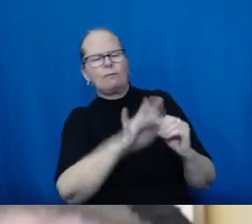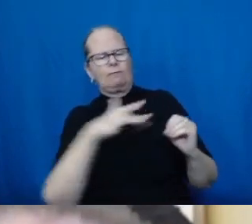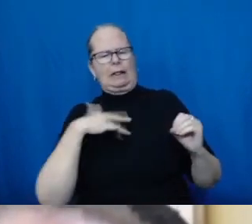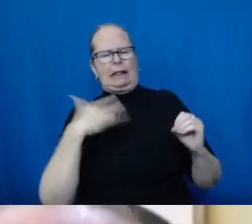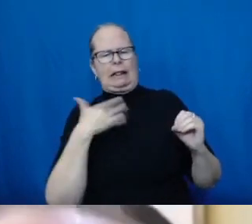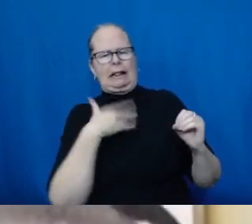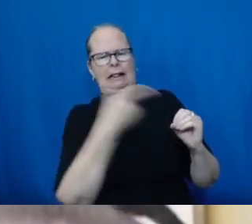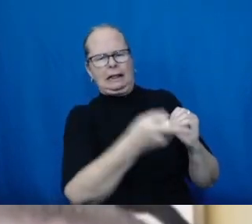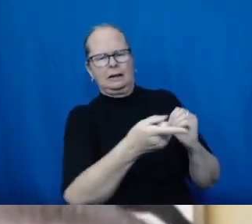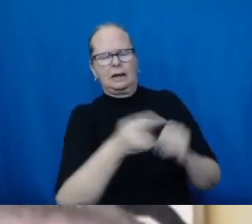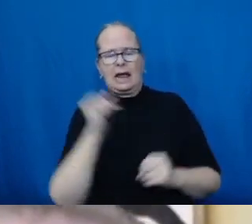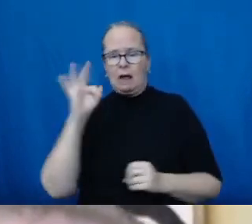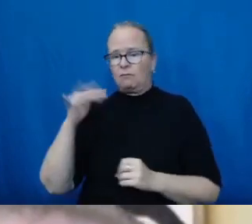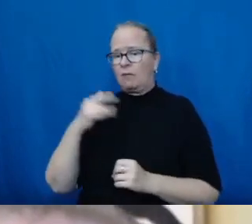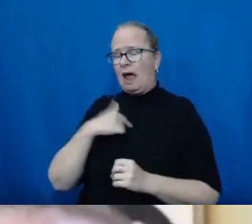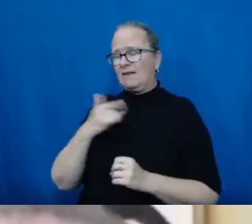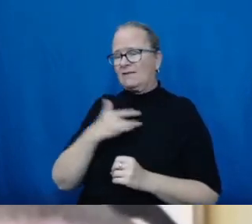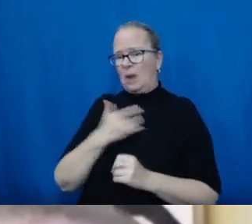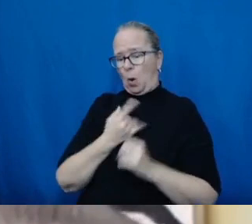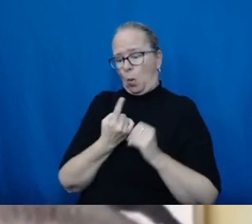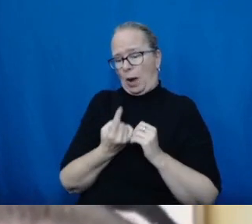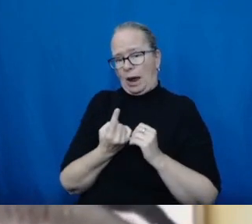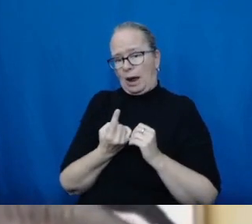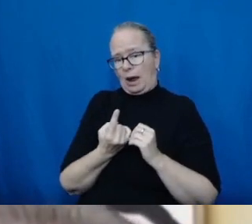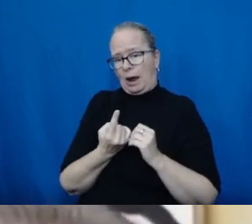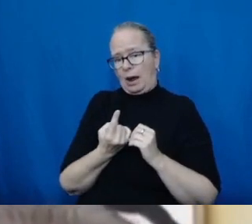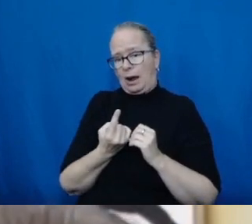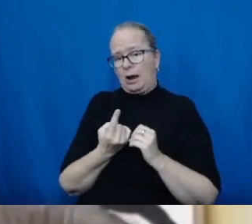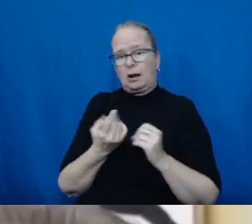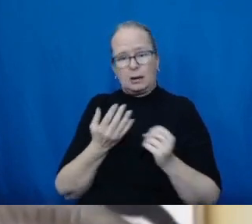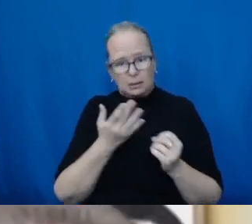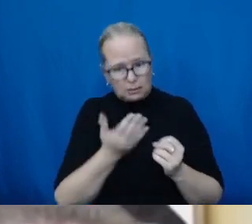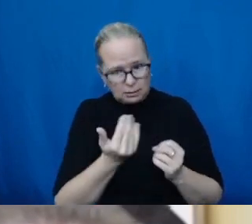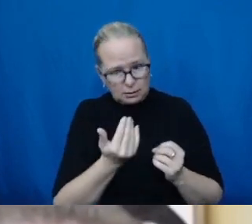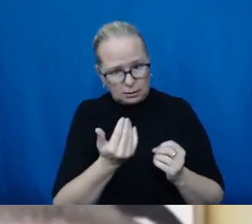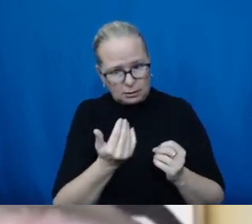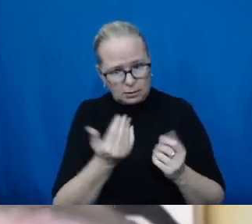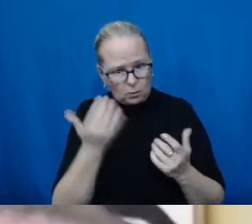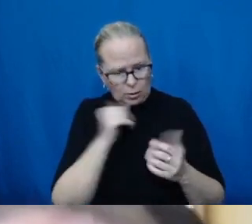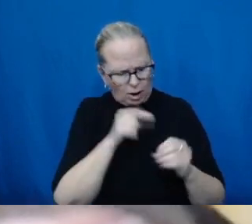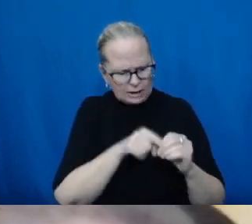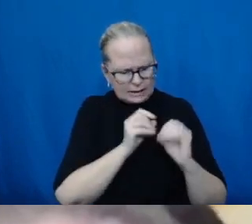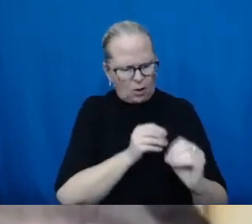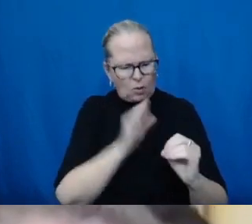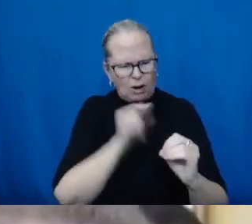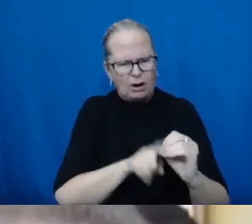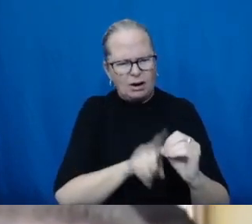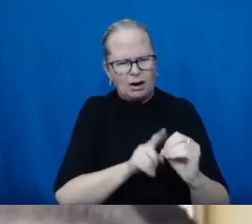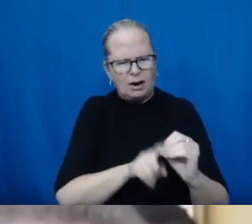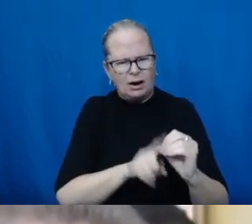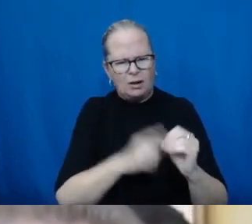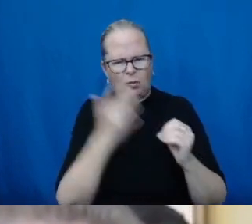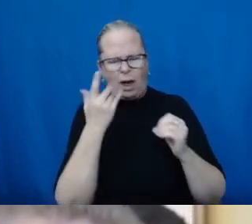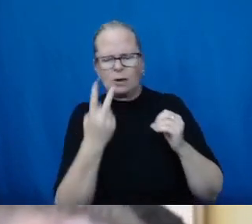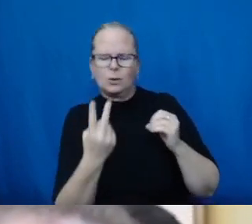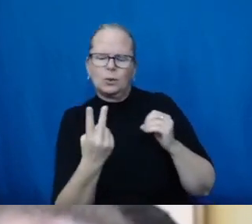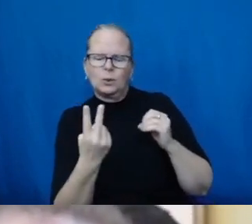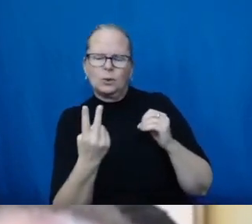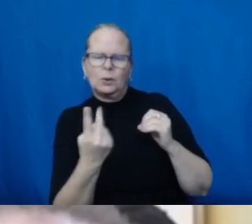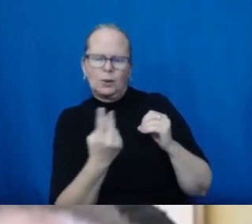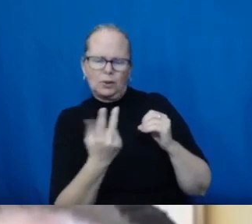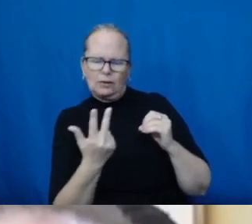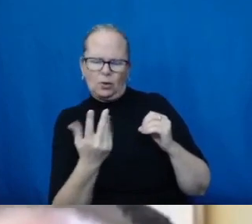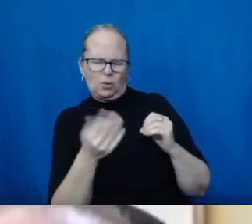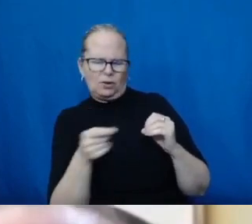then you say, why aren't you a 0? What's the difference between you and a 0? What's the thing that makes you say, well, maybe one day I'll get it? And